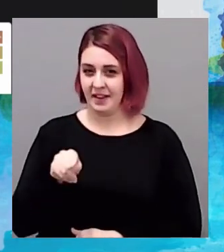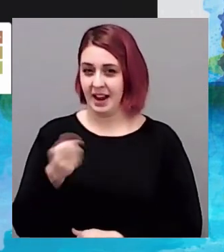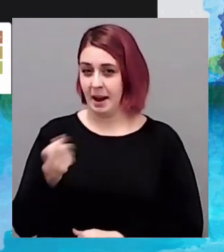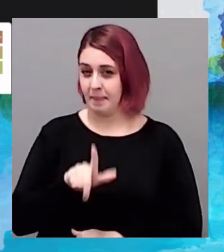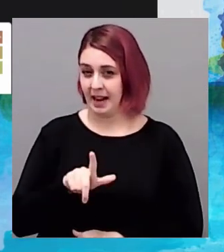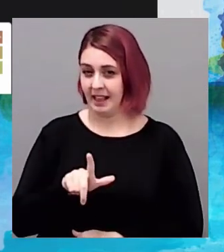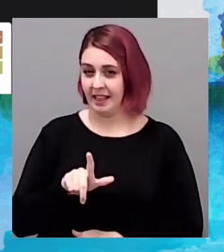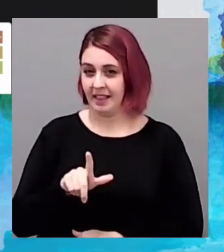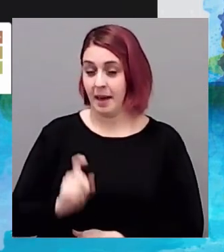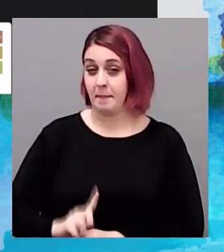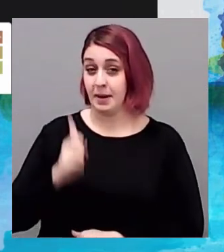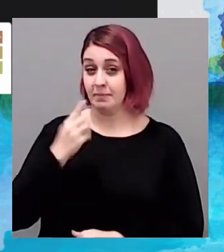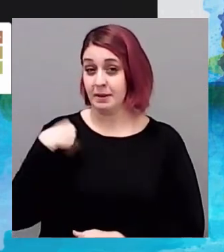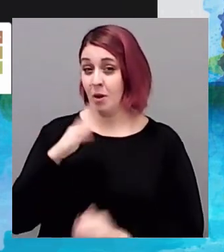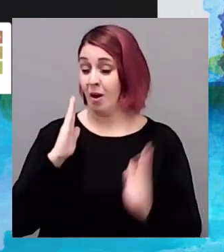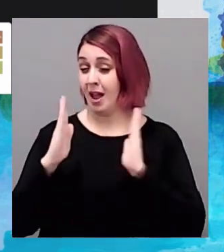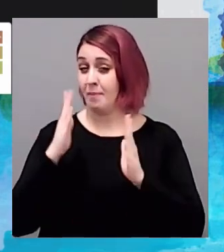mask, actually.